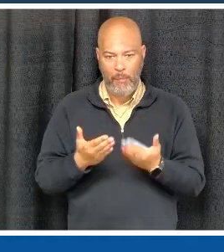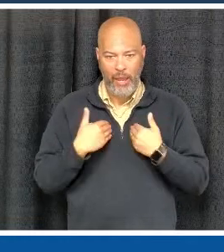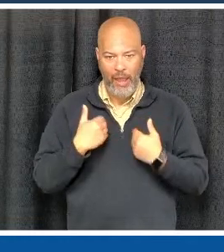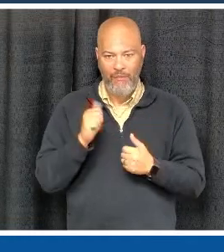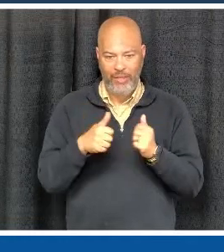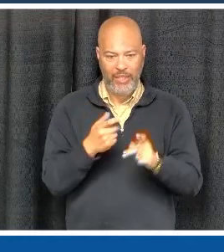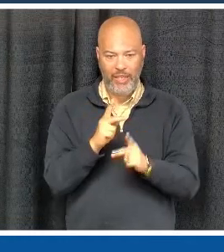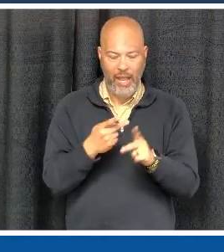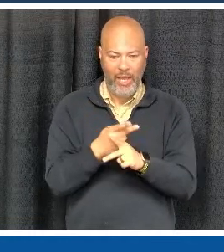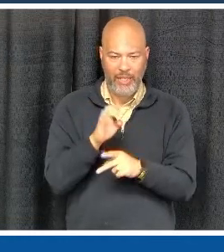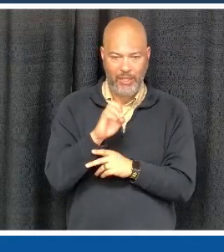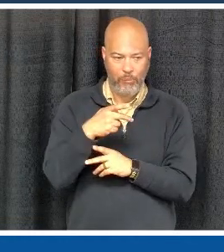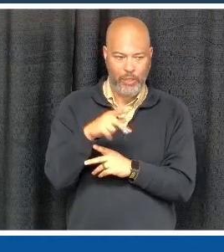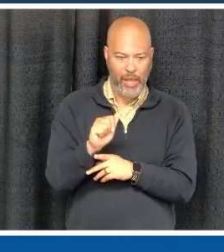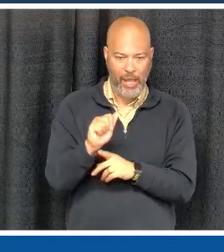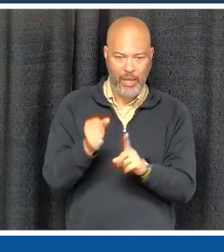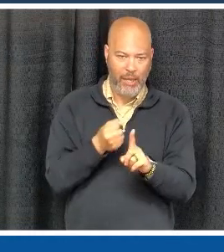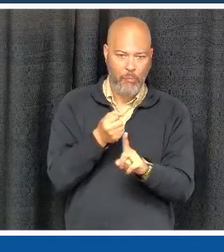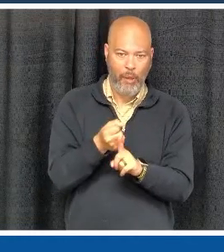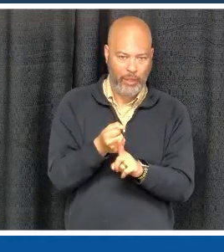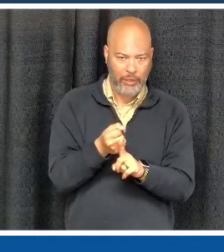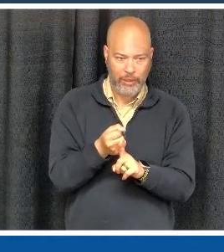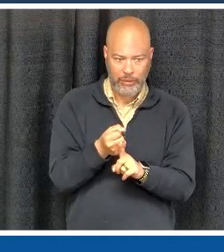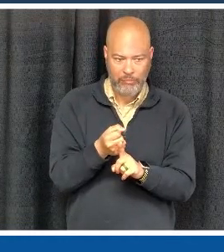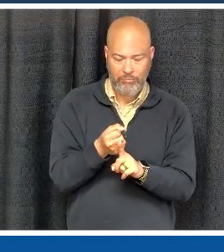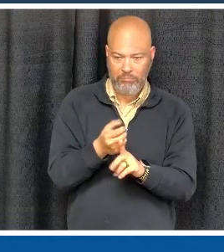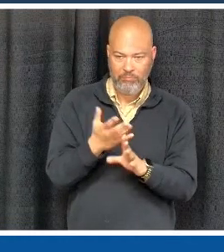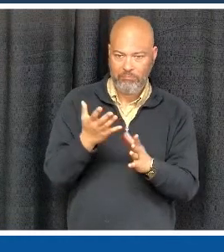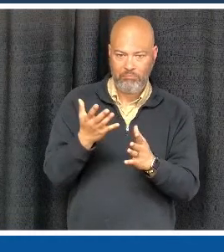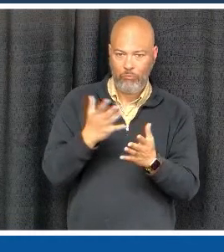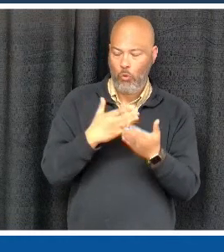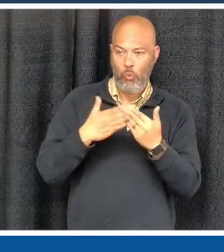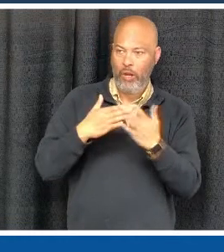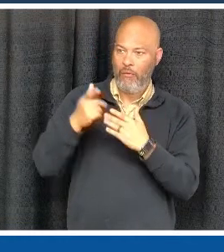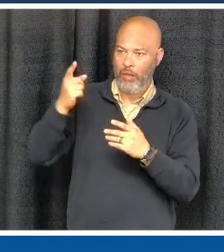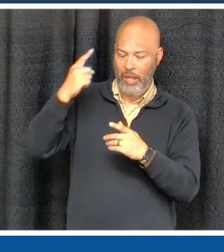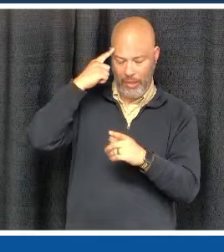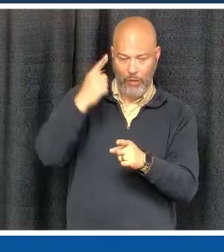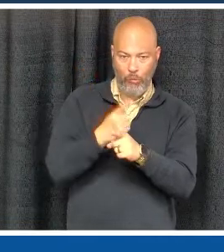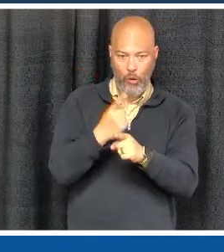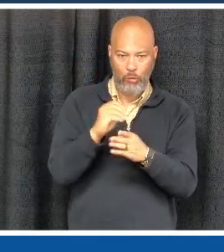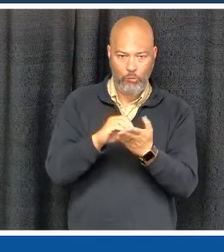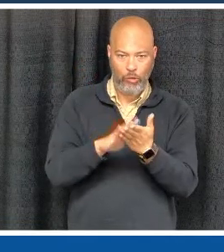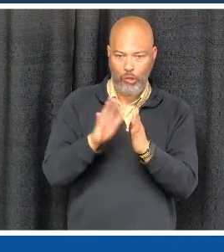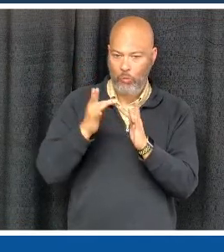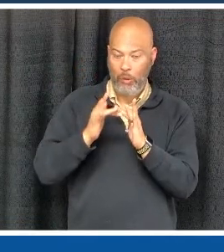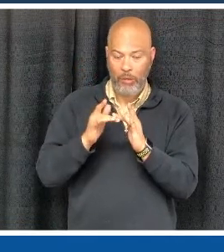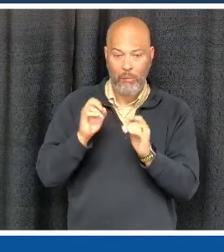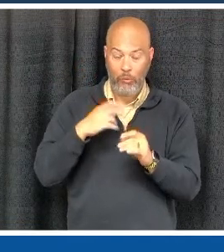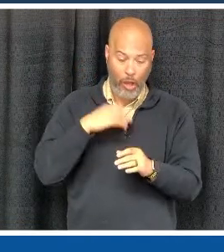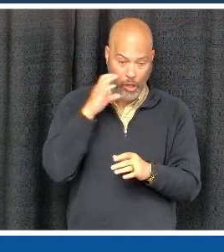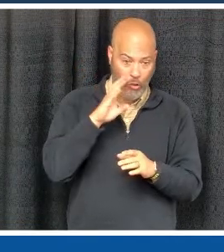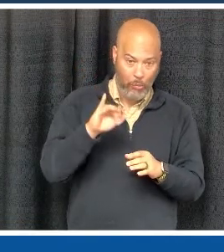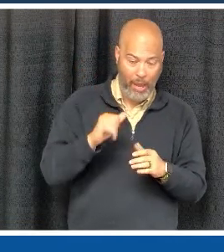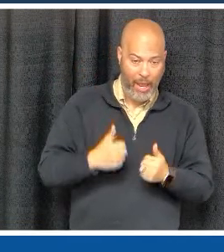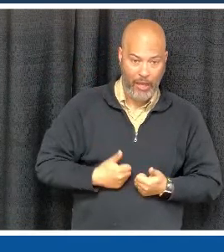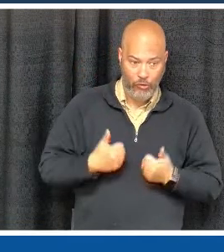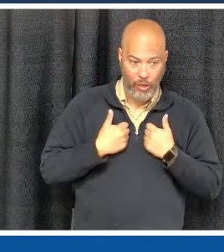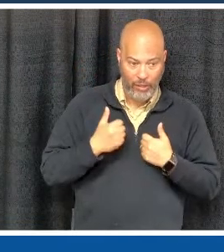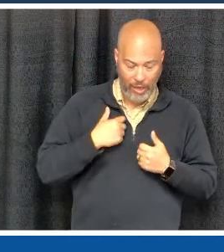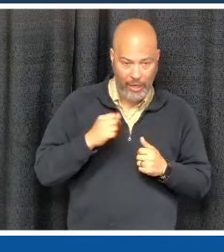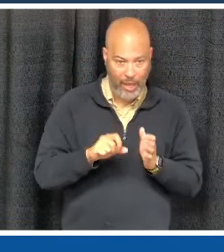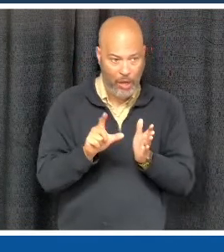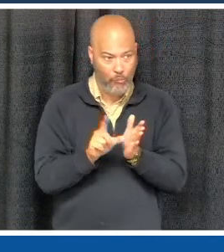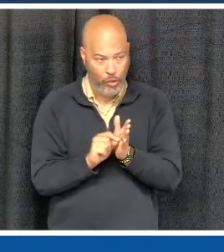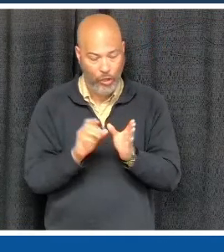of EPA impacted, whatever they deem appropriate to put on their website. So I searched by the address. I was able to print